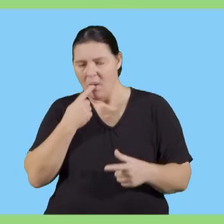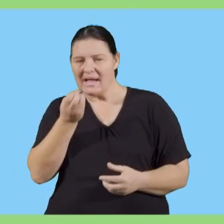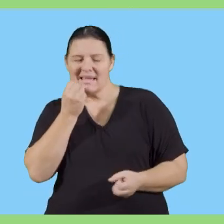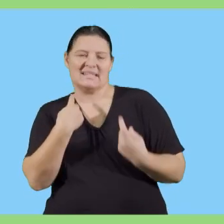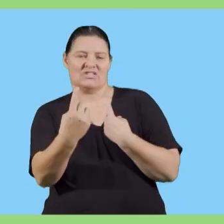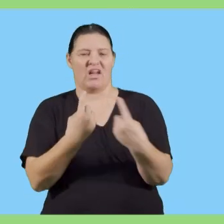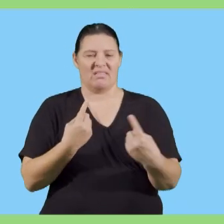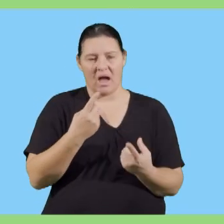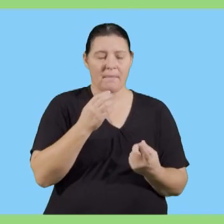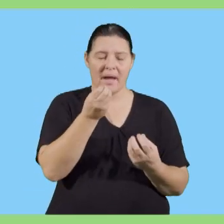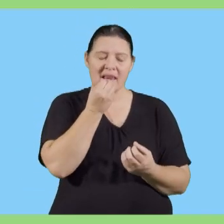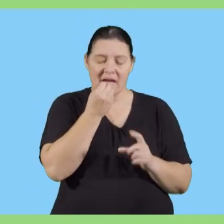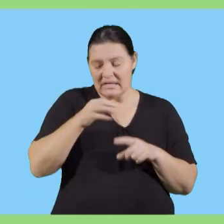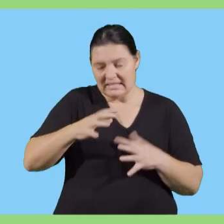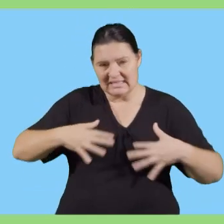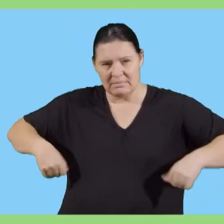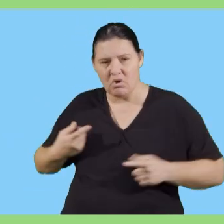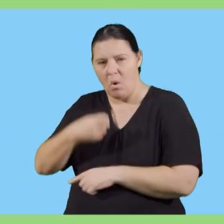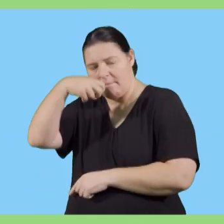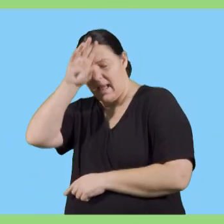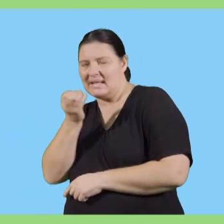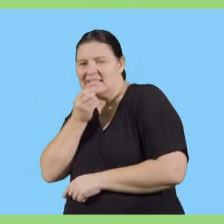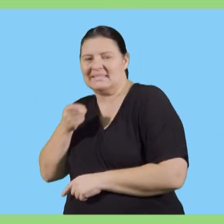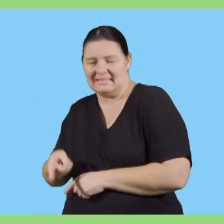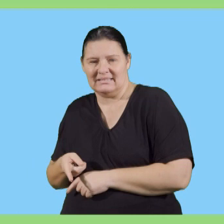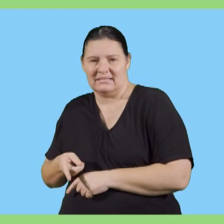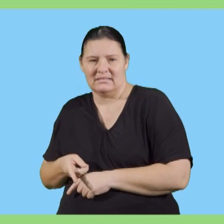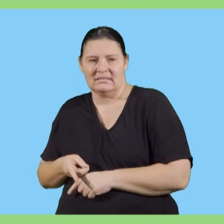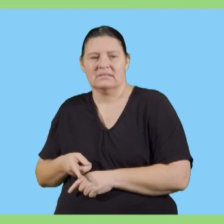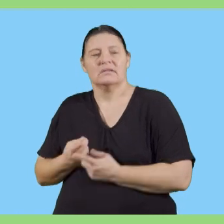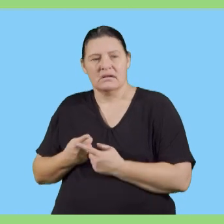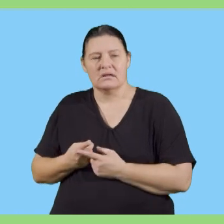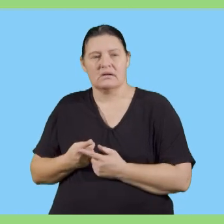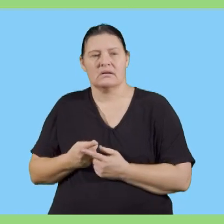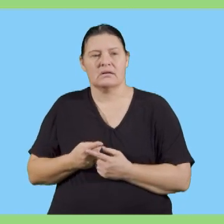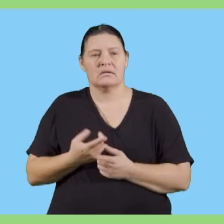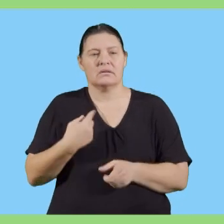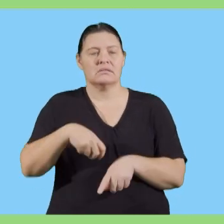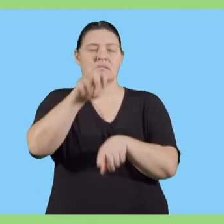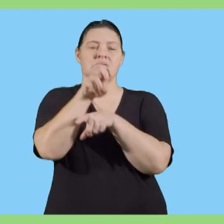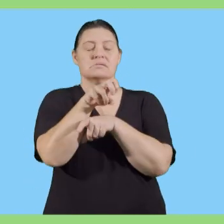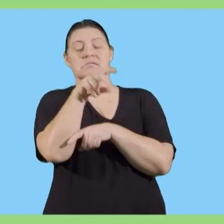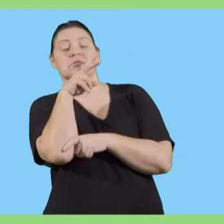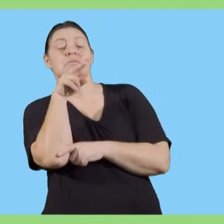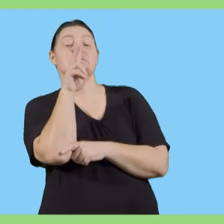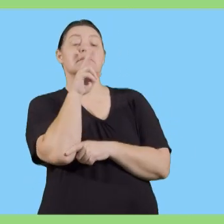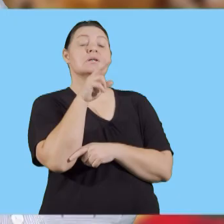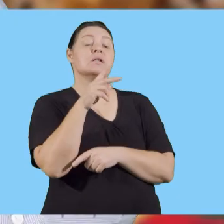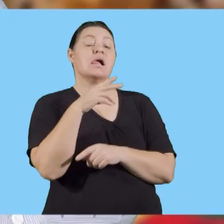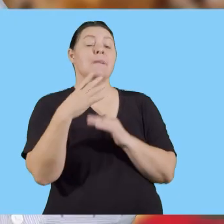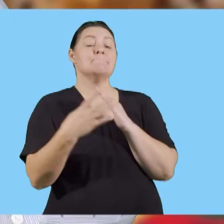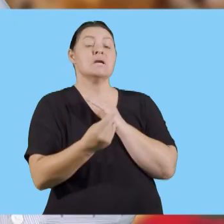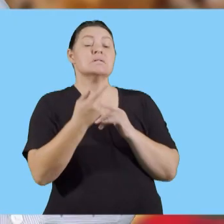the vulture on the tree is going to feed on the dead meat of whatever animals that the lions are going to kill. So this tells us that